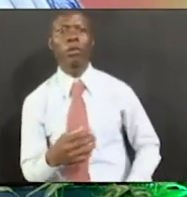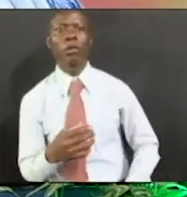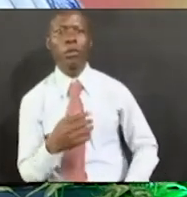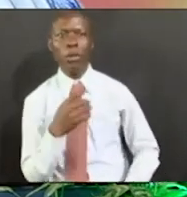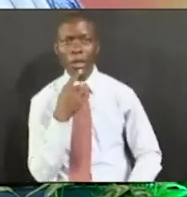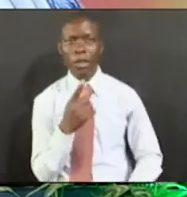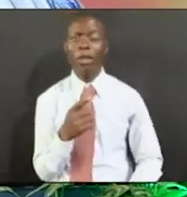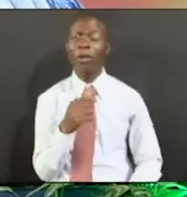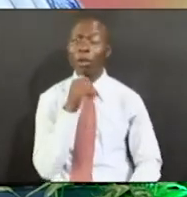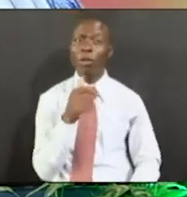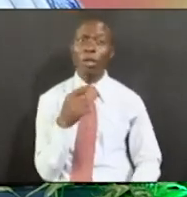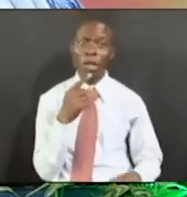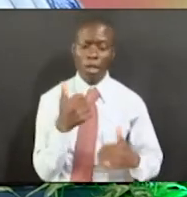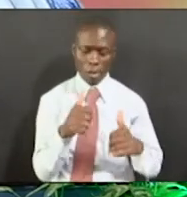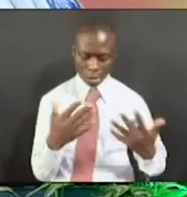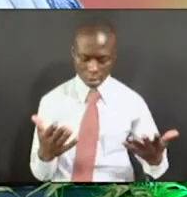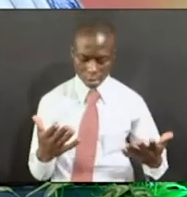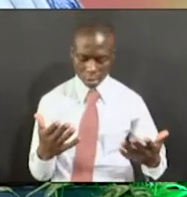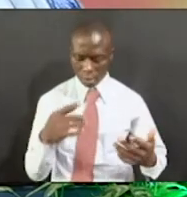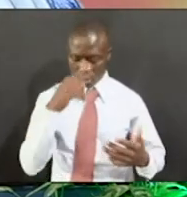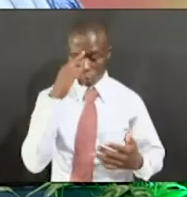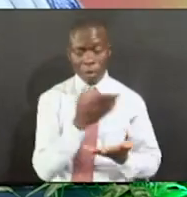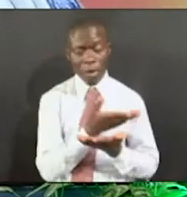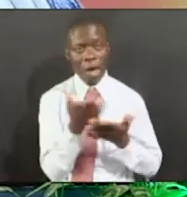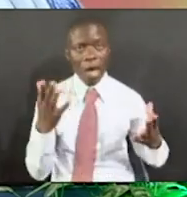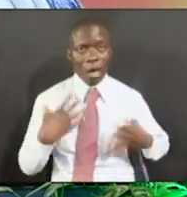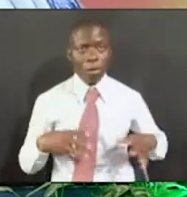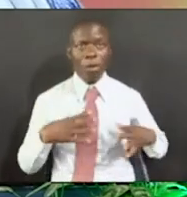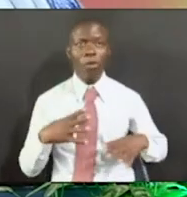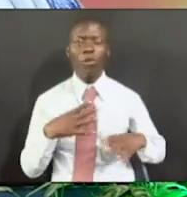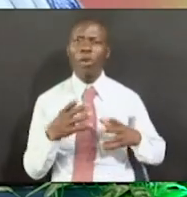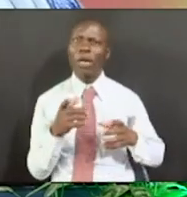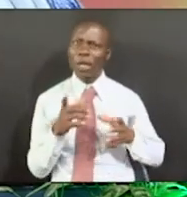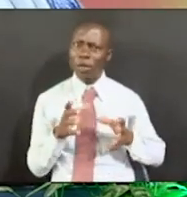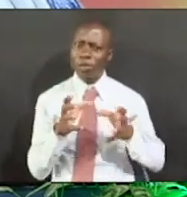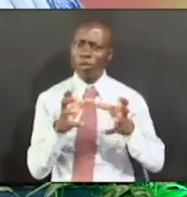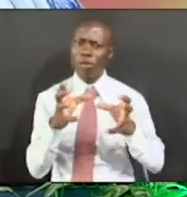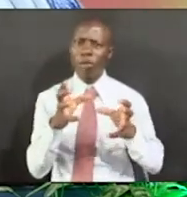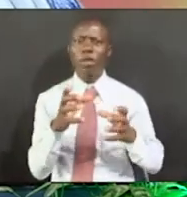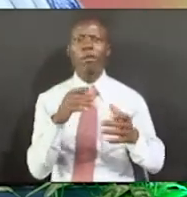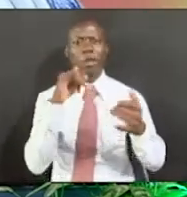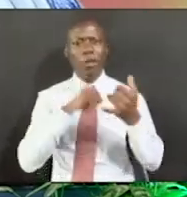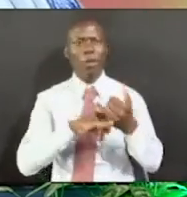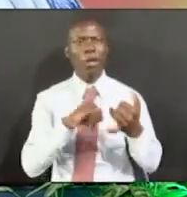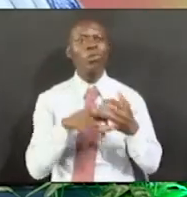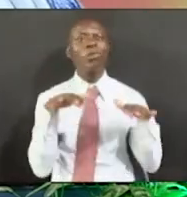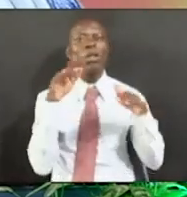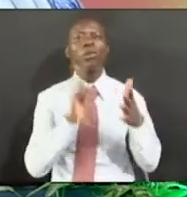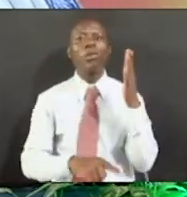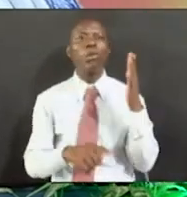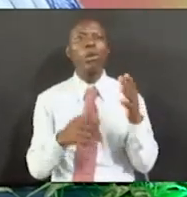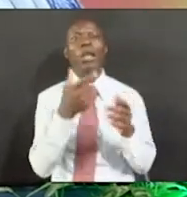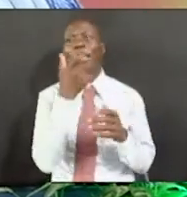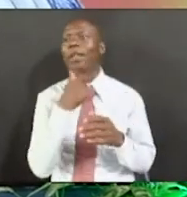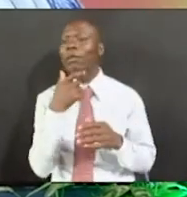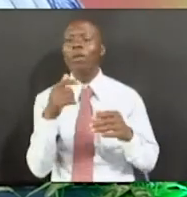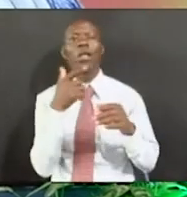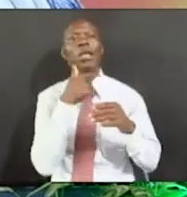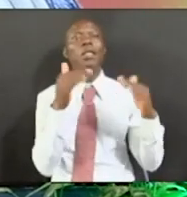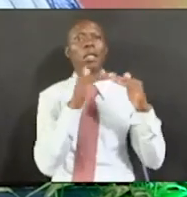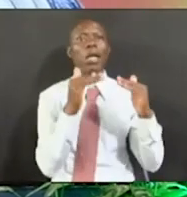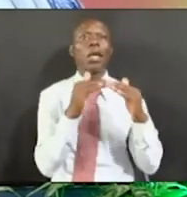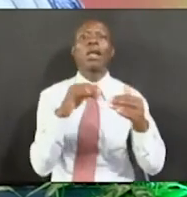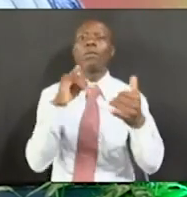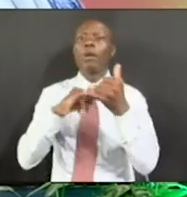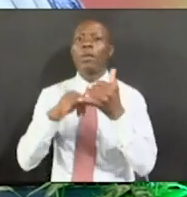anything. Because you are the people who are pushing young people to get married. Get married. When are you going? Your age mates are going. When are you going?